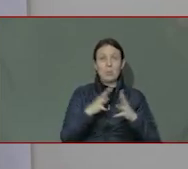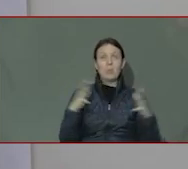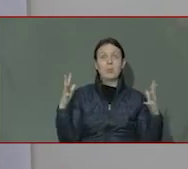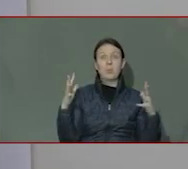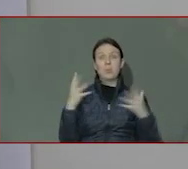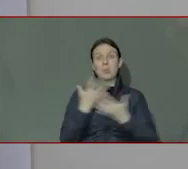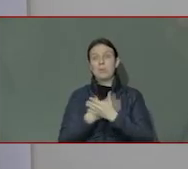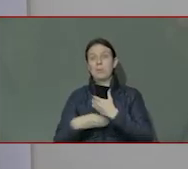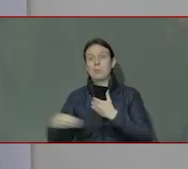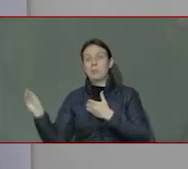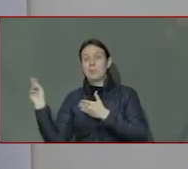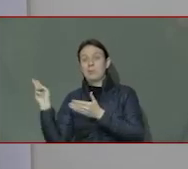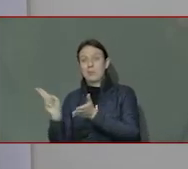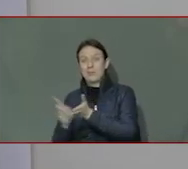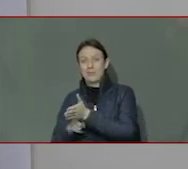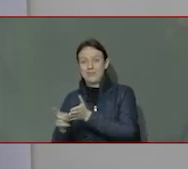where?